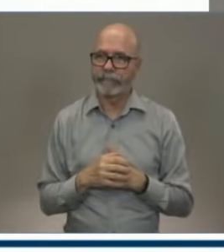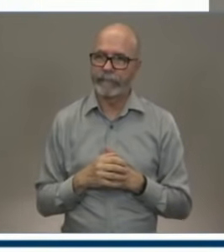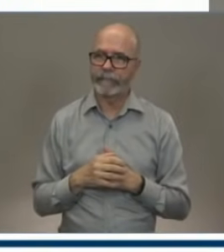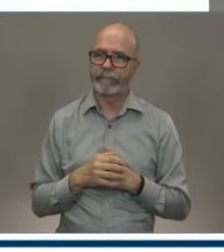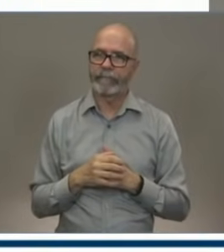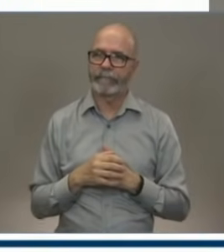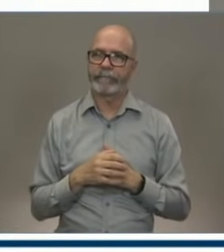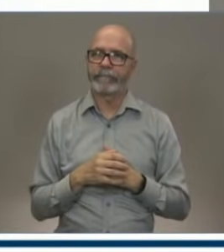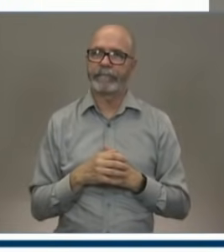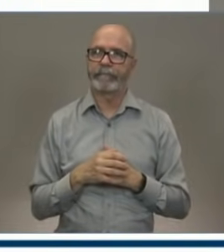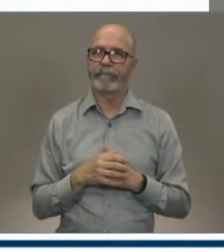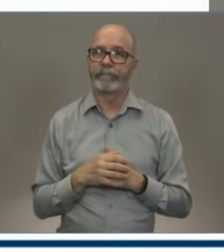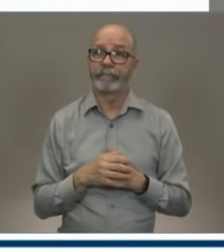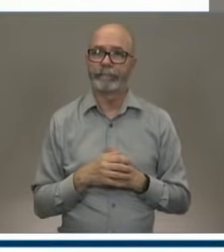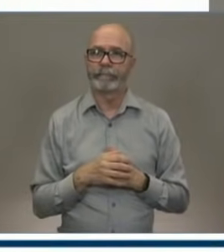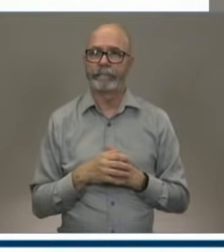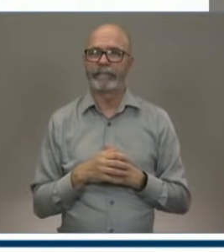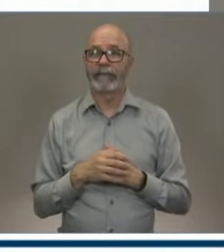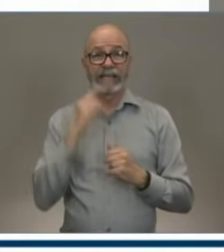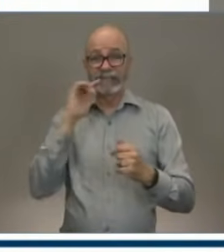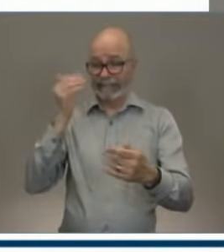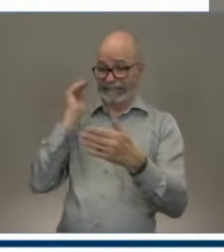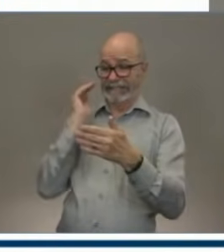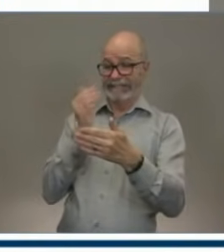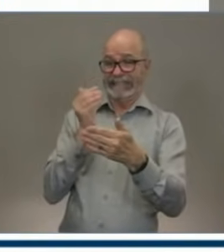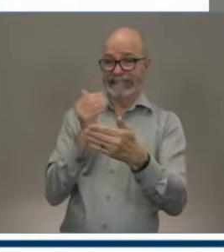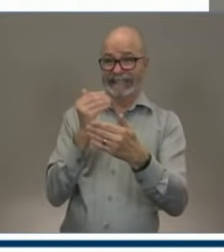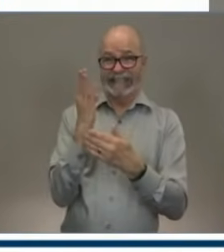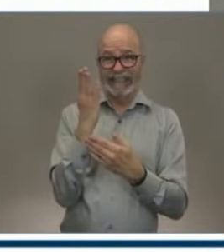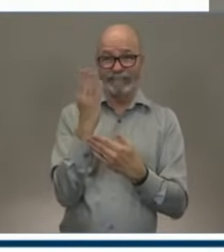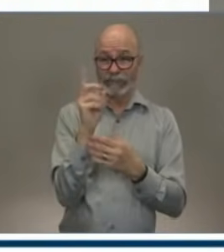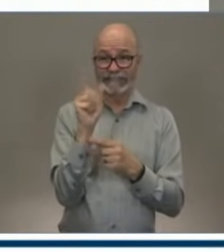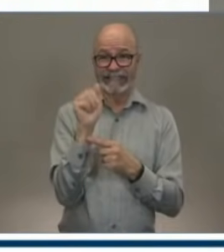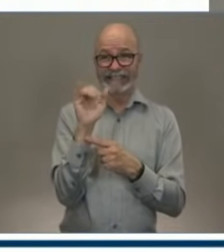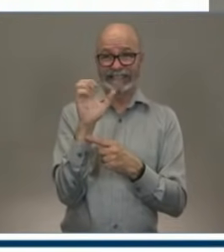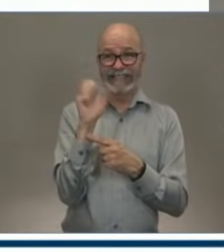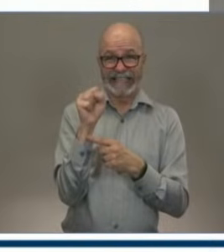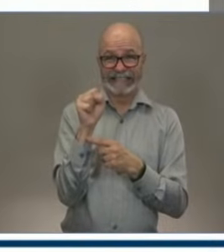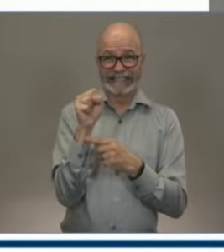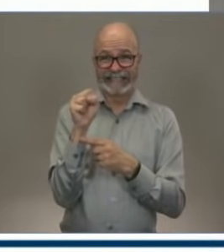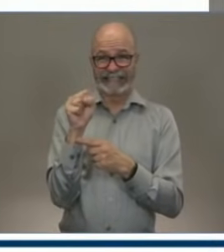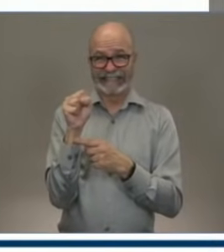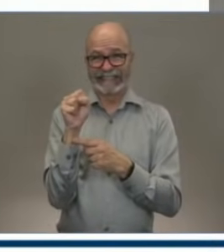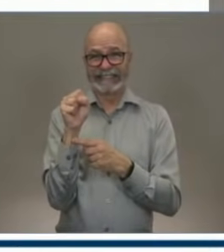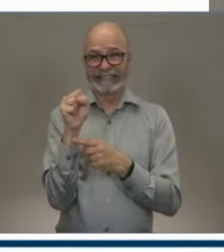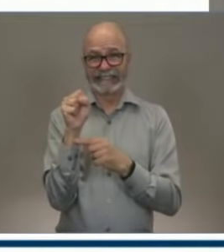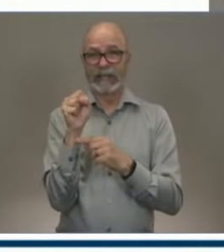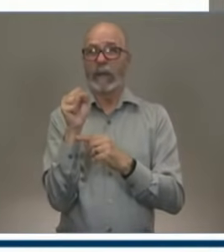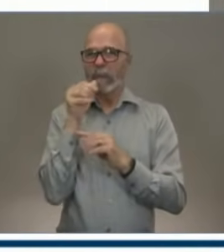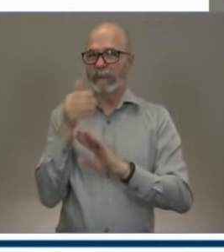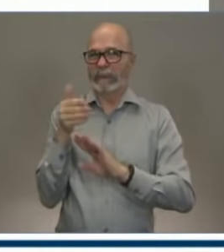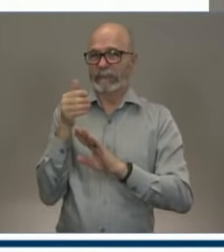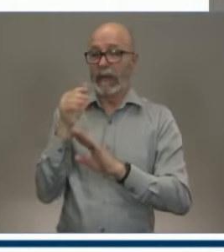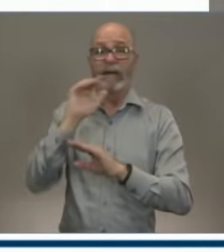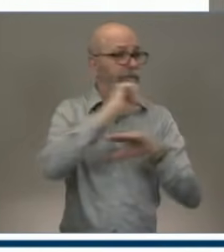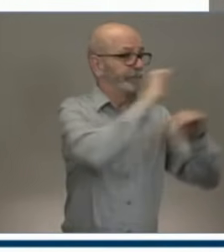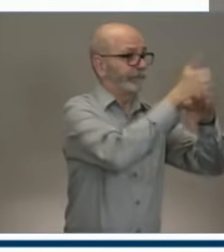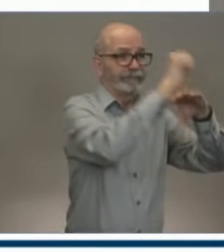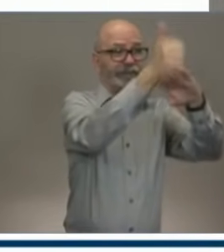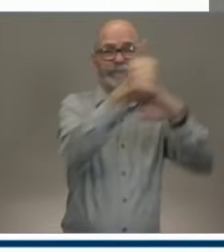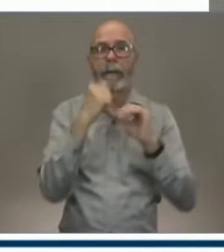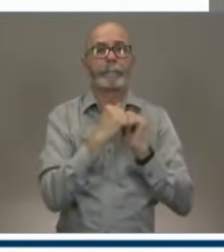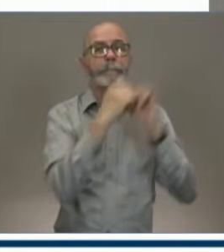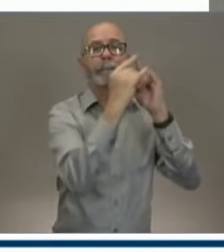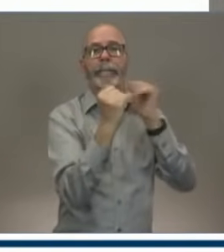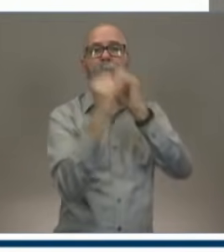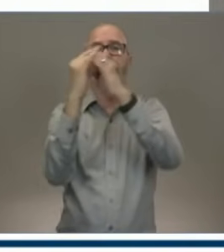the end of the 14 days, we are going to then bring up our pop-up testing capacities into the university communities